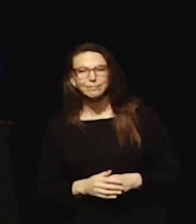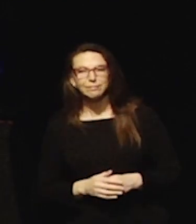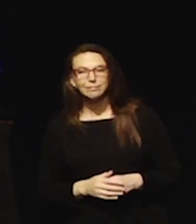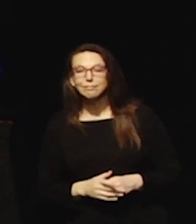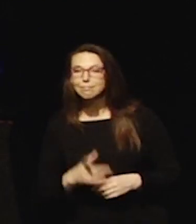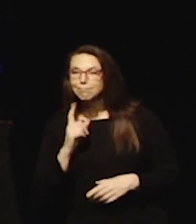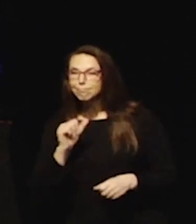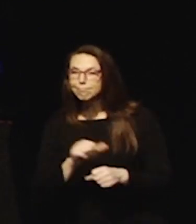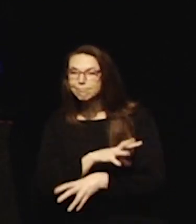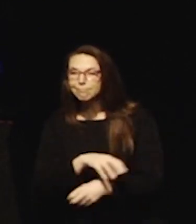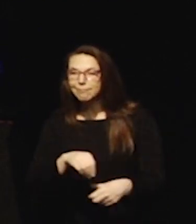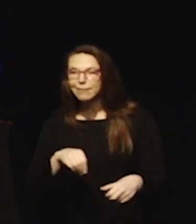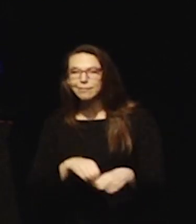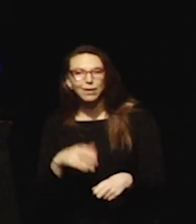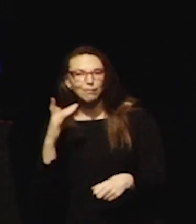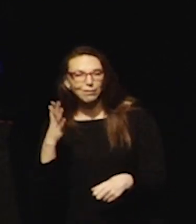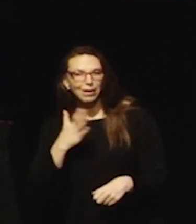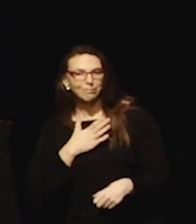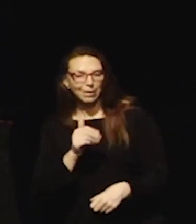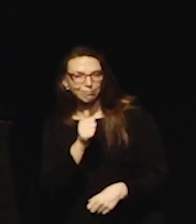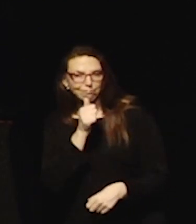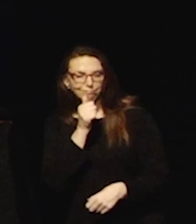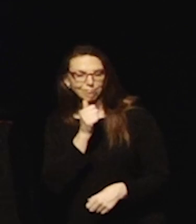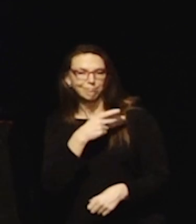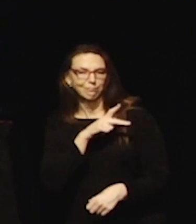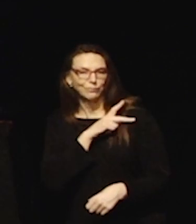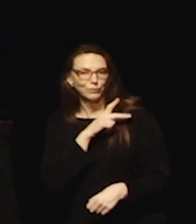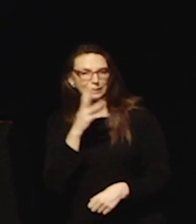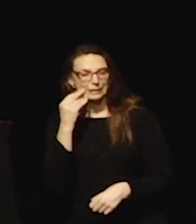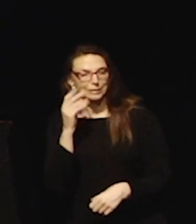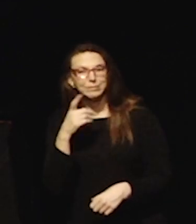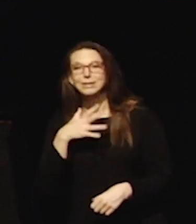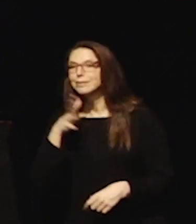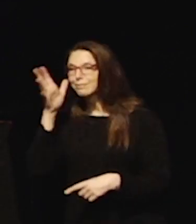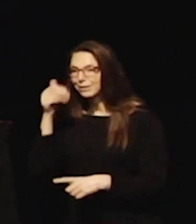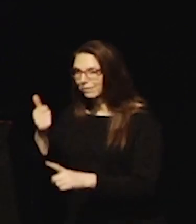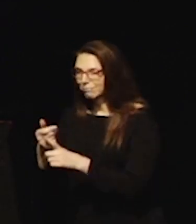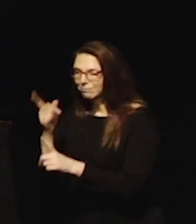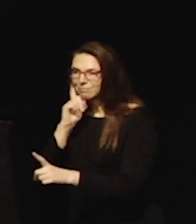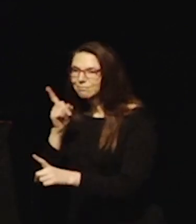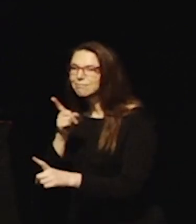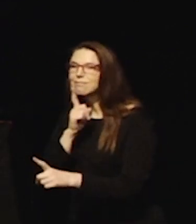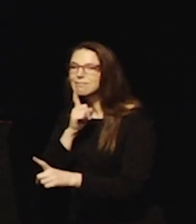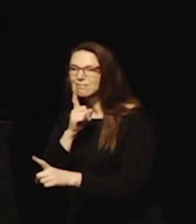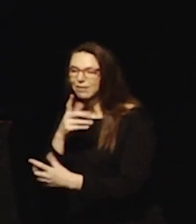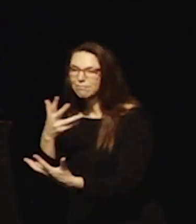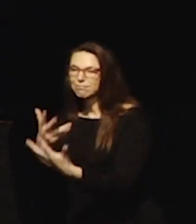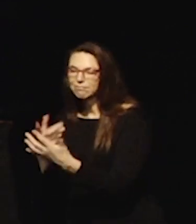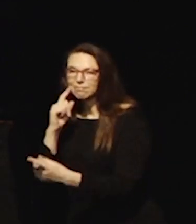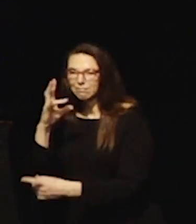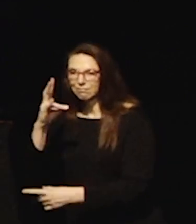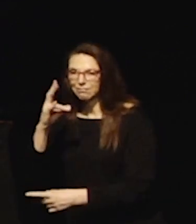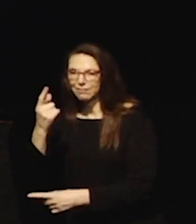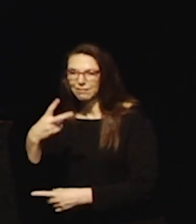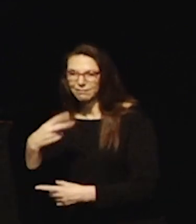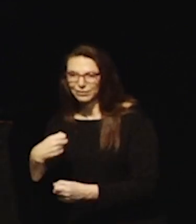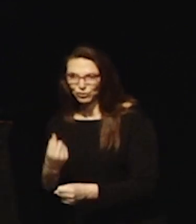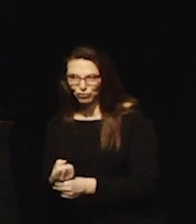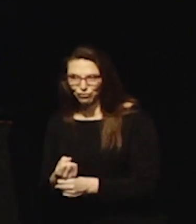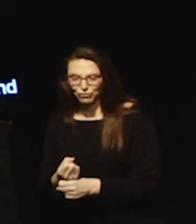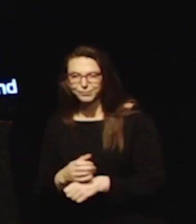I actually got involved due to personal experience. My father, who is deaf, actually served in federal prison for